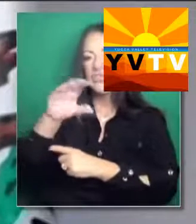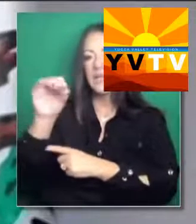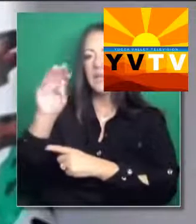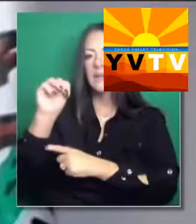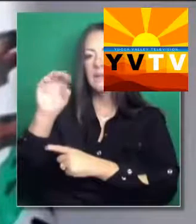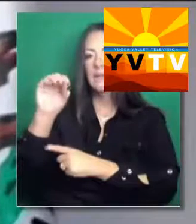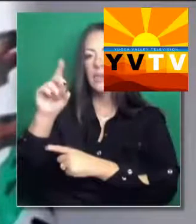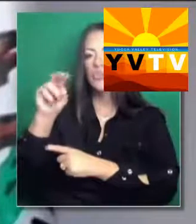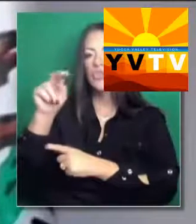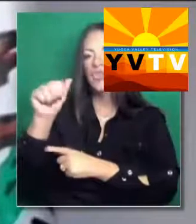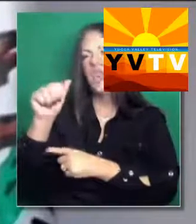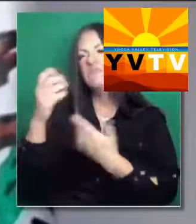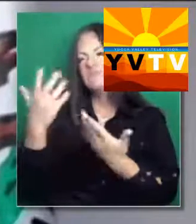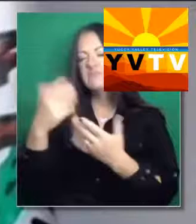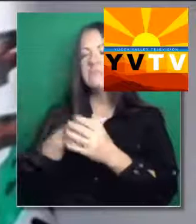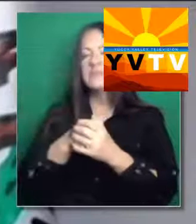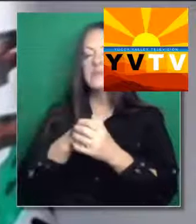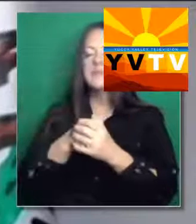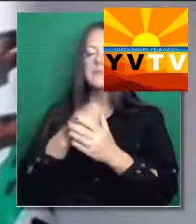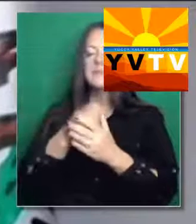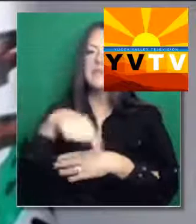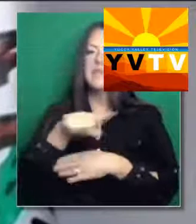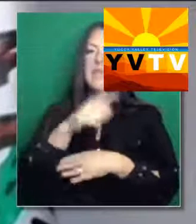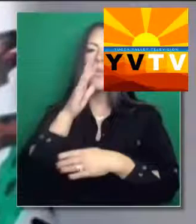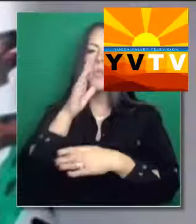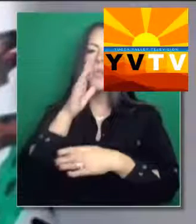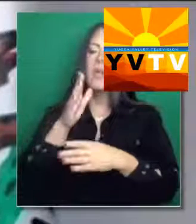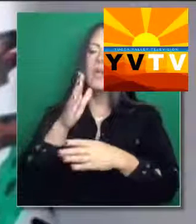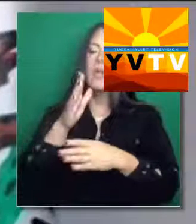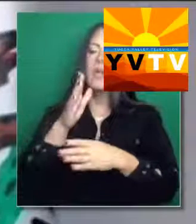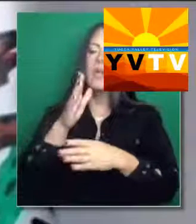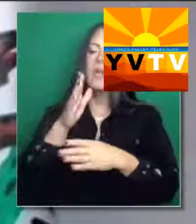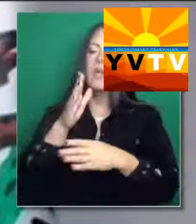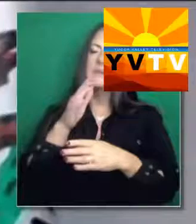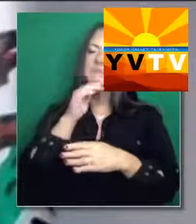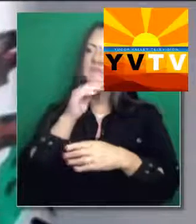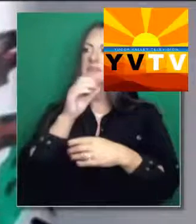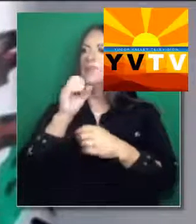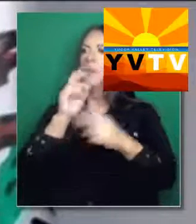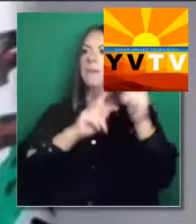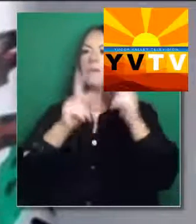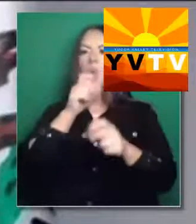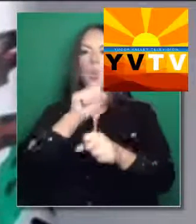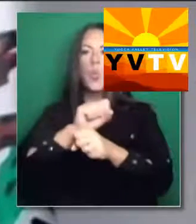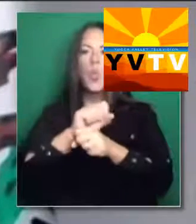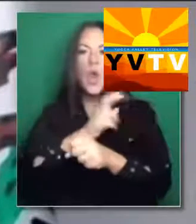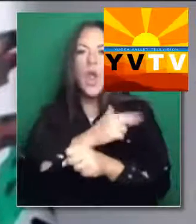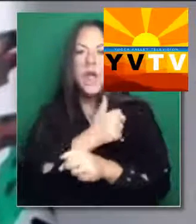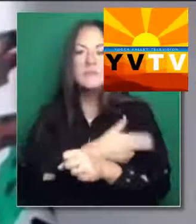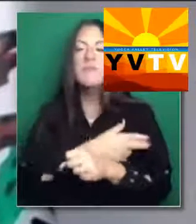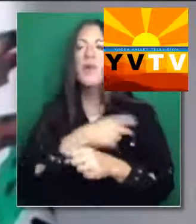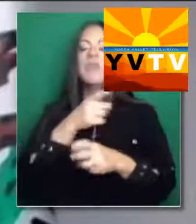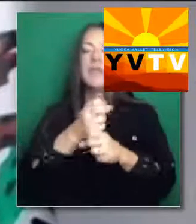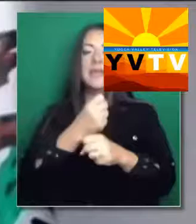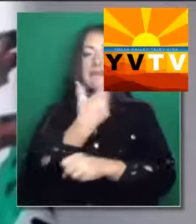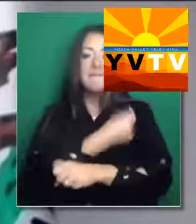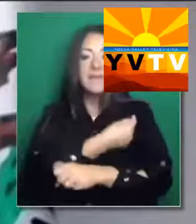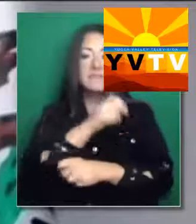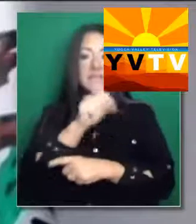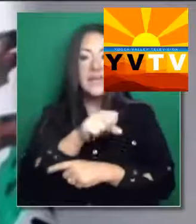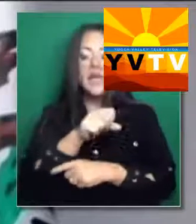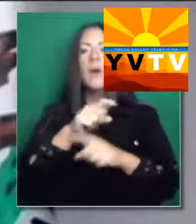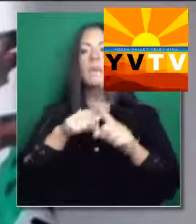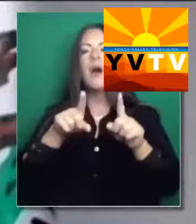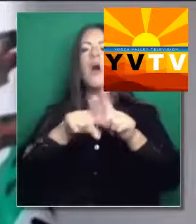those providers to make sure that not just those who come to the hospital, work in the hospital, get vaccinated, but that those